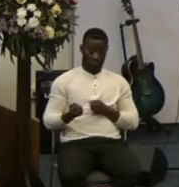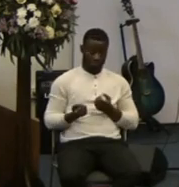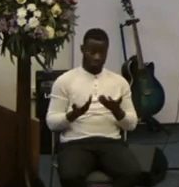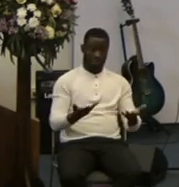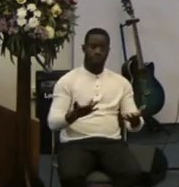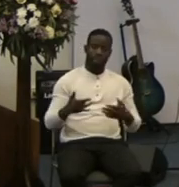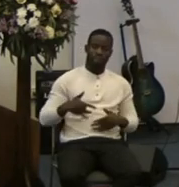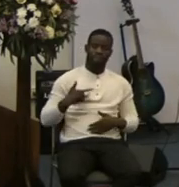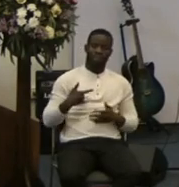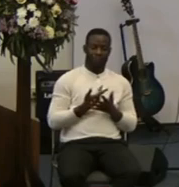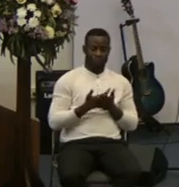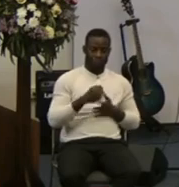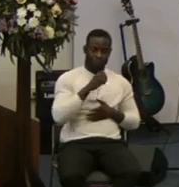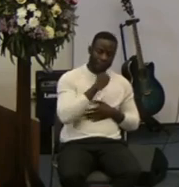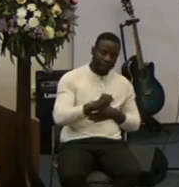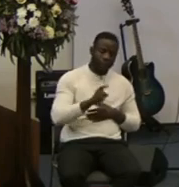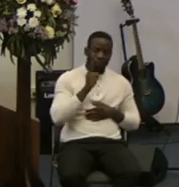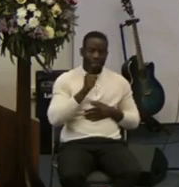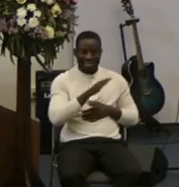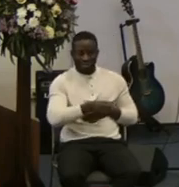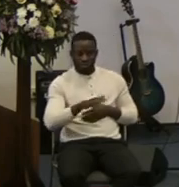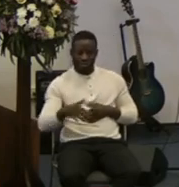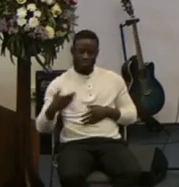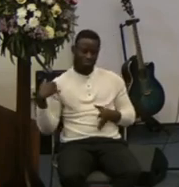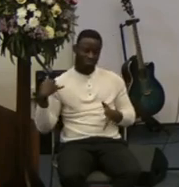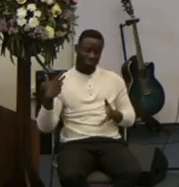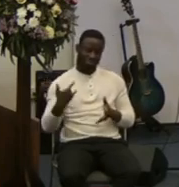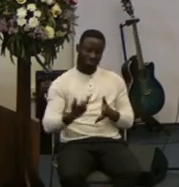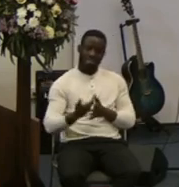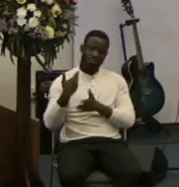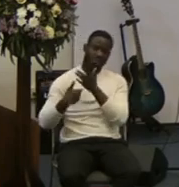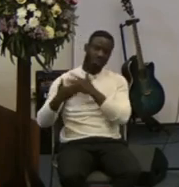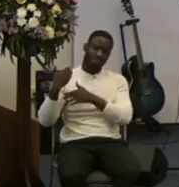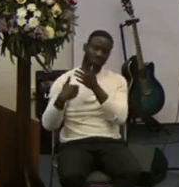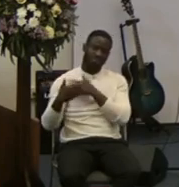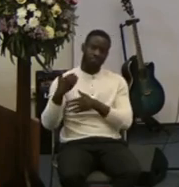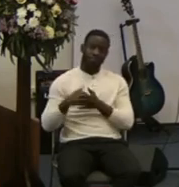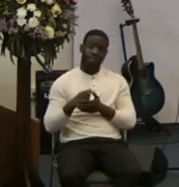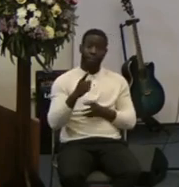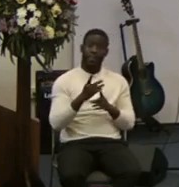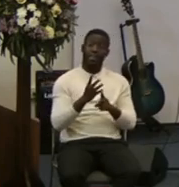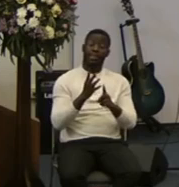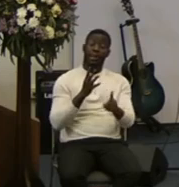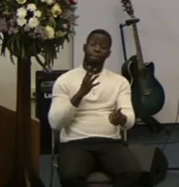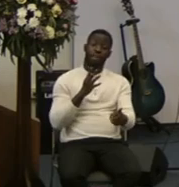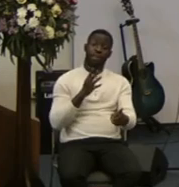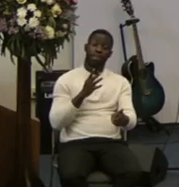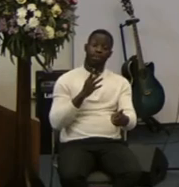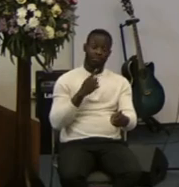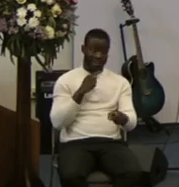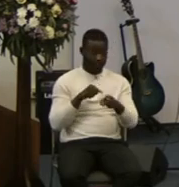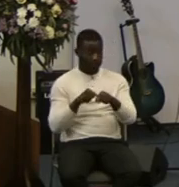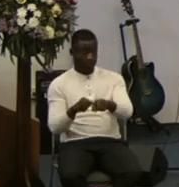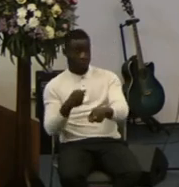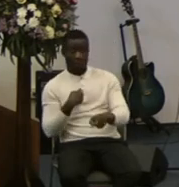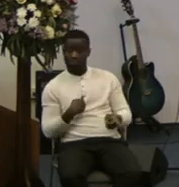in the lives of men, women, and children throughout, you know, history. These disciples who are called and